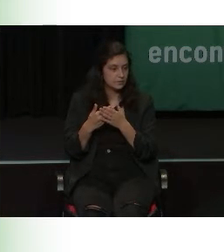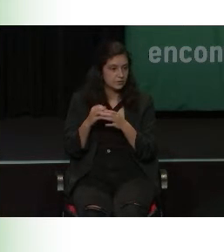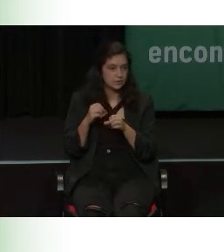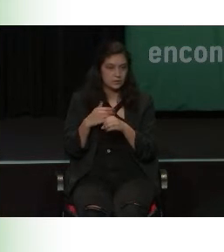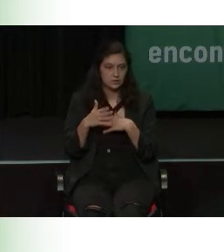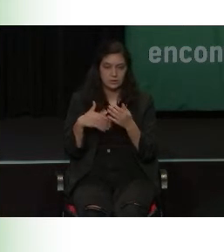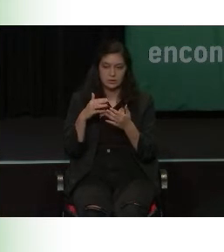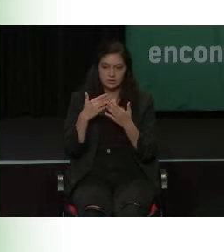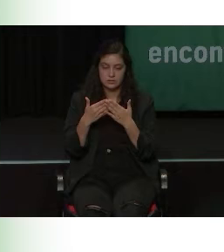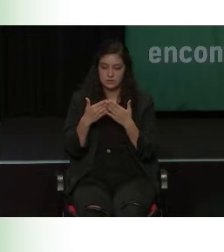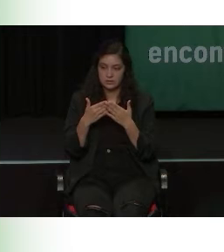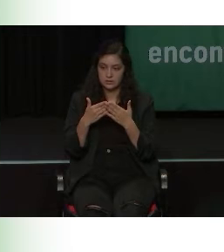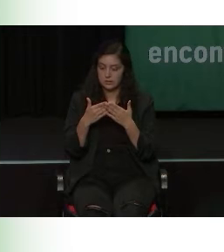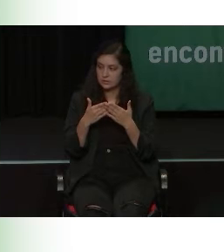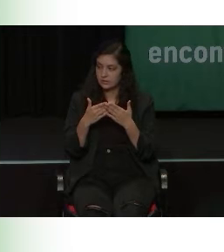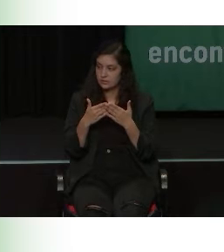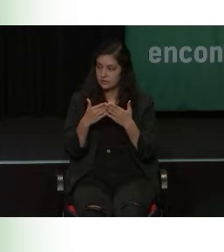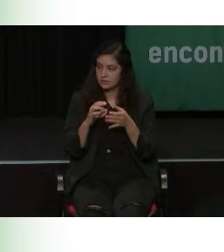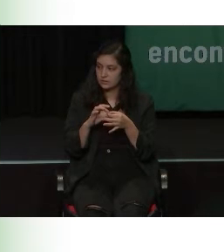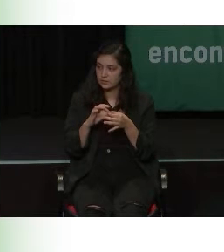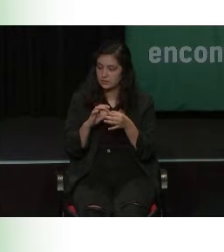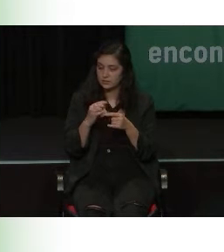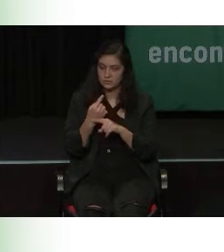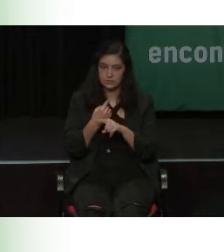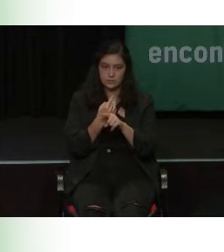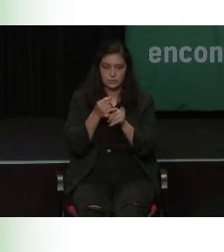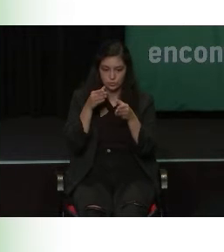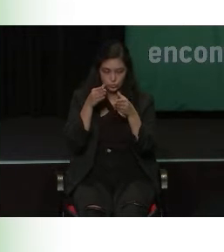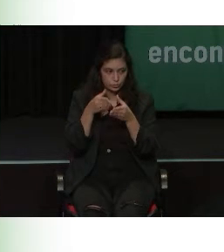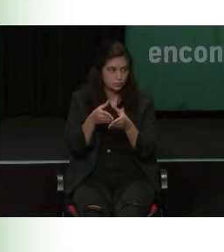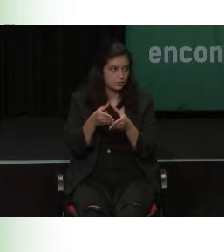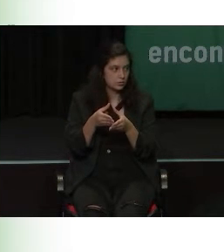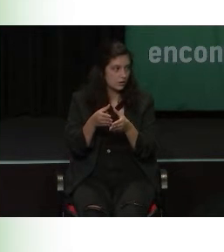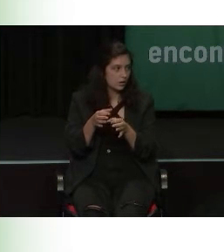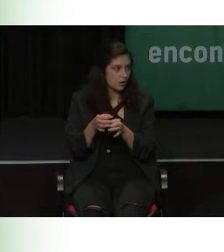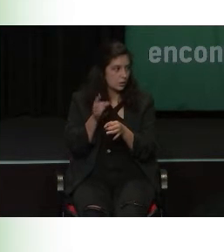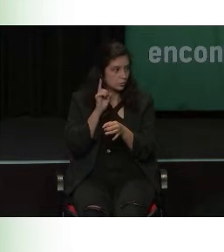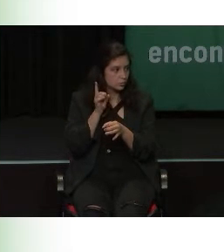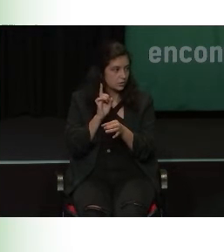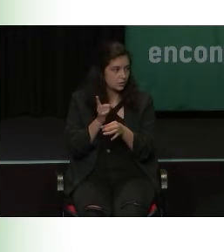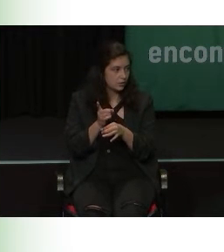this effect is obtained at the subinhibitory concentration, which is very relevant.